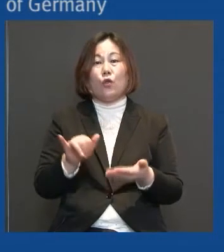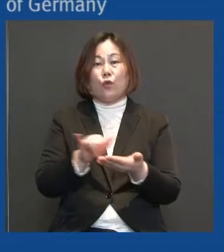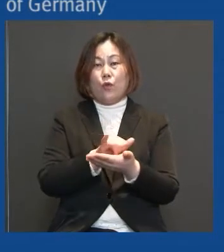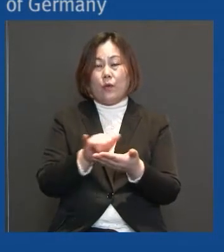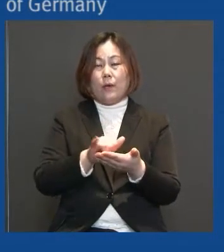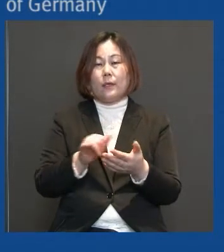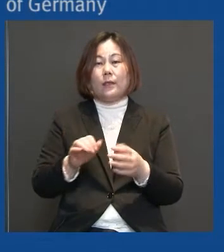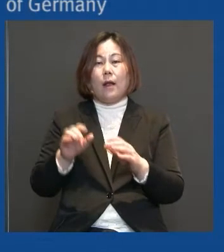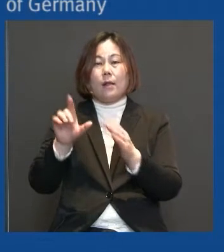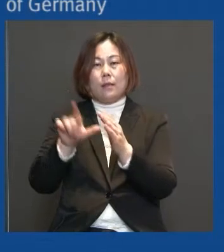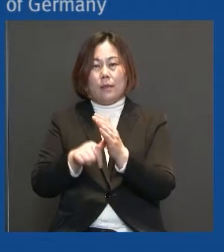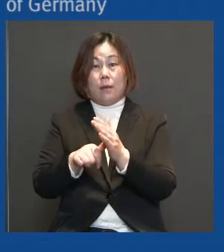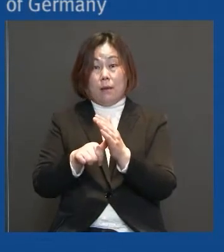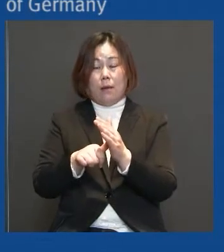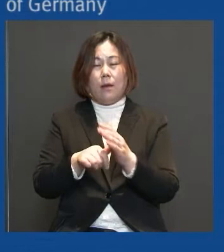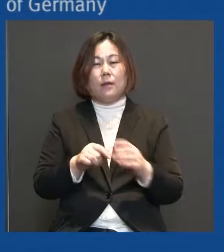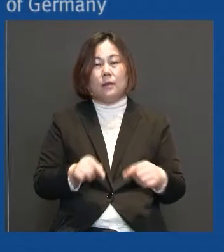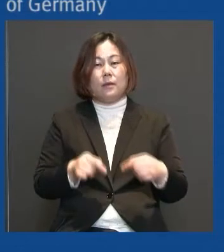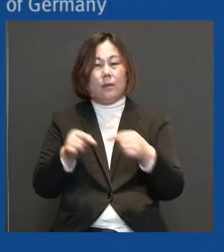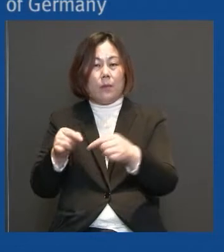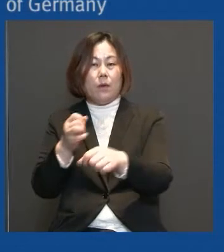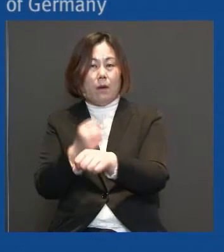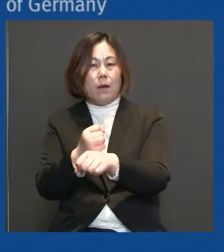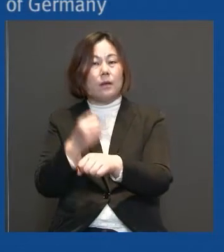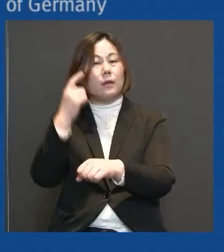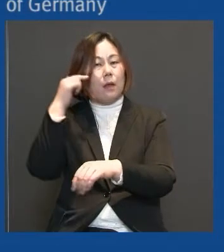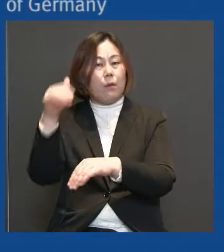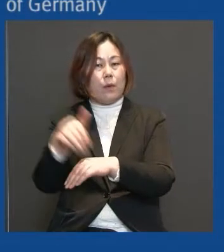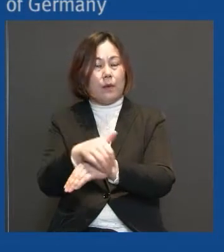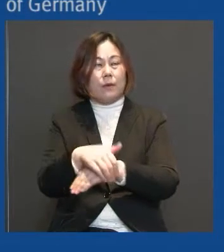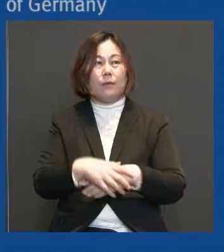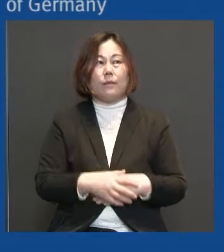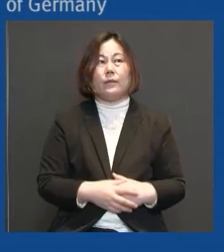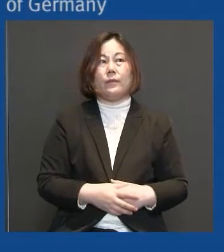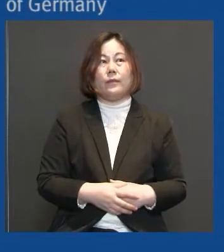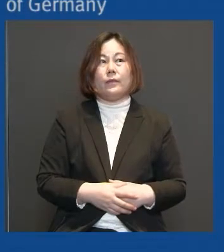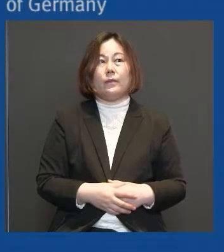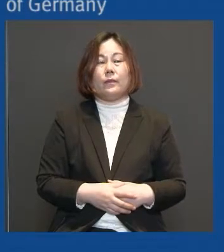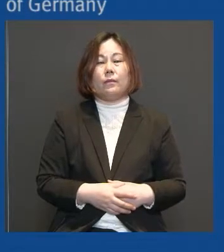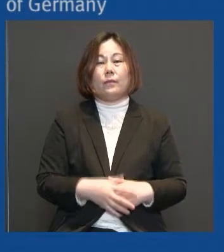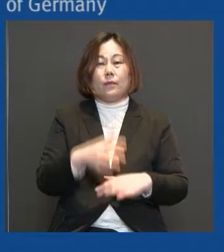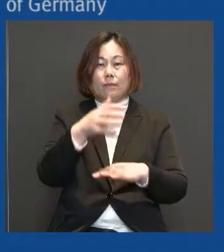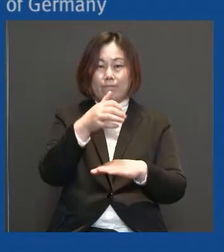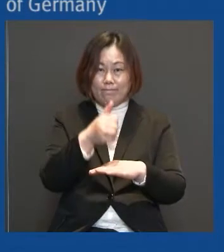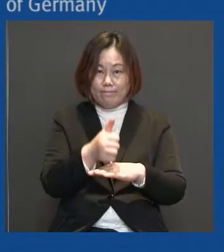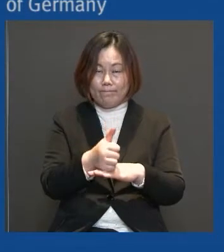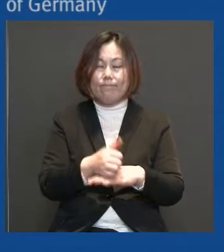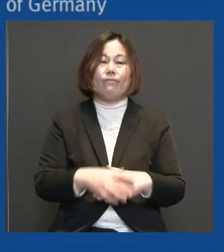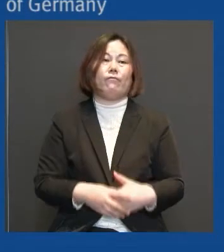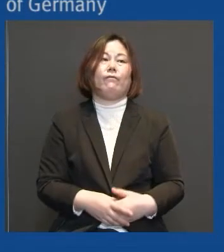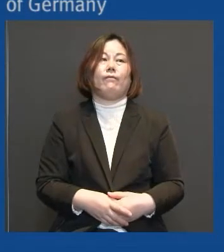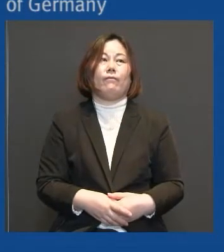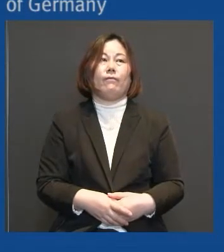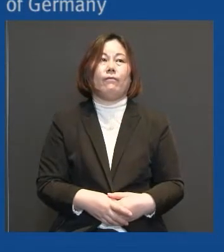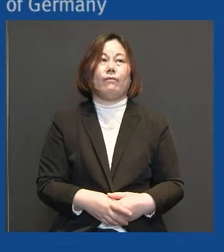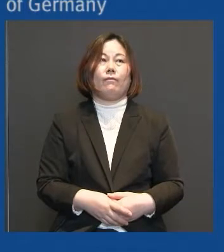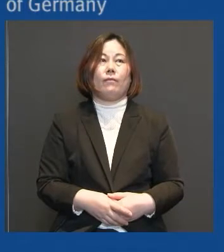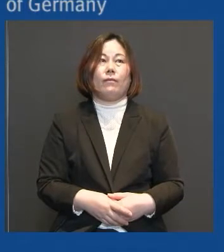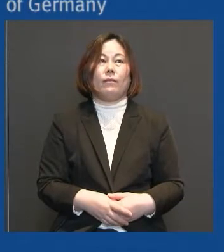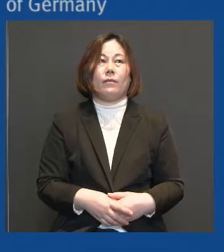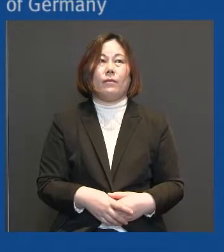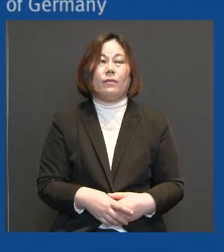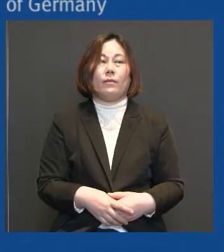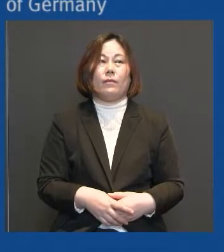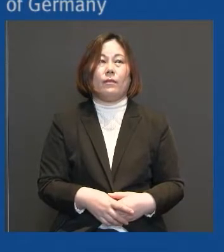So coming to the end, some findings or some thoughts I find